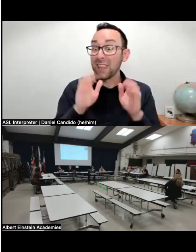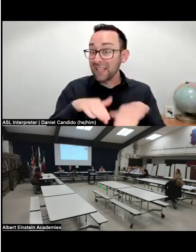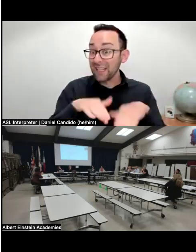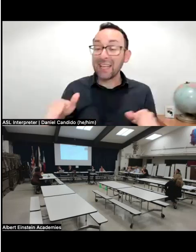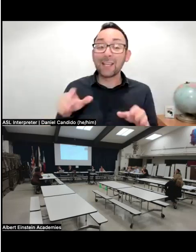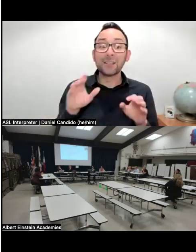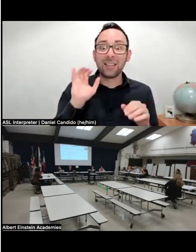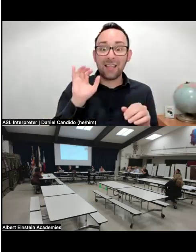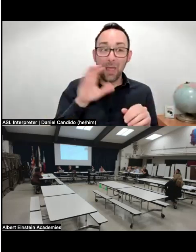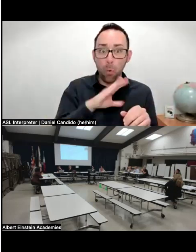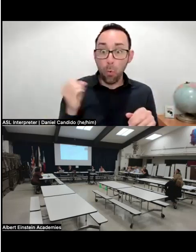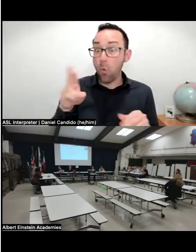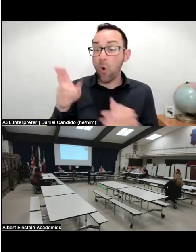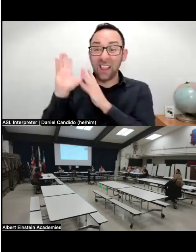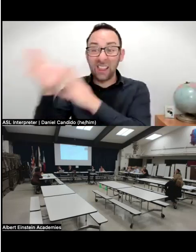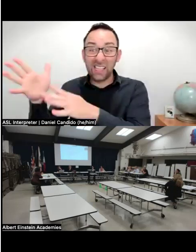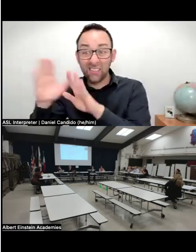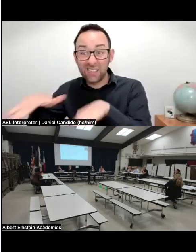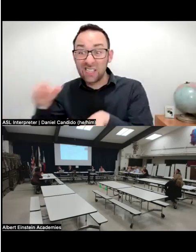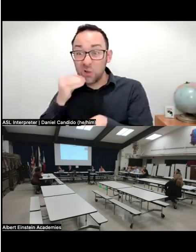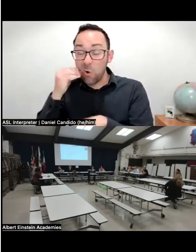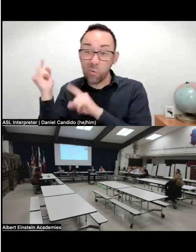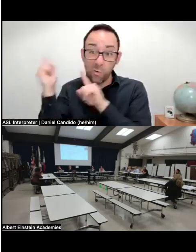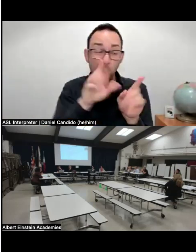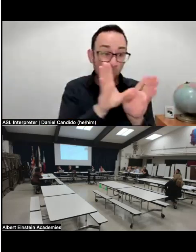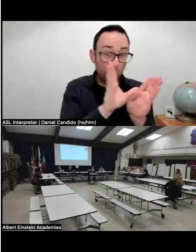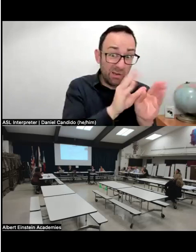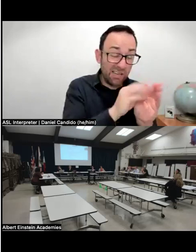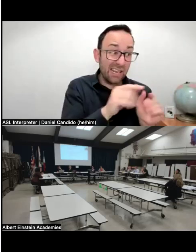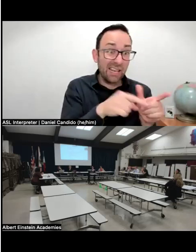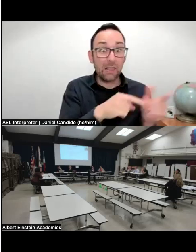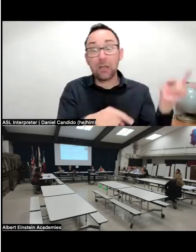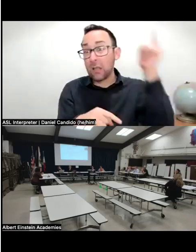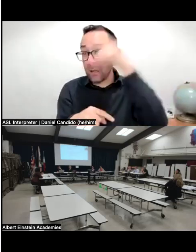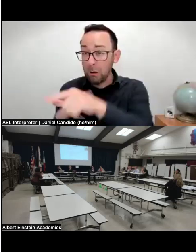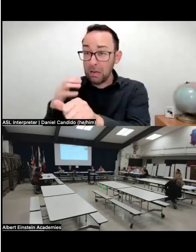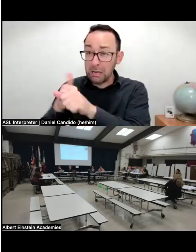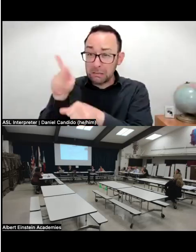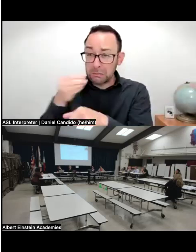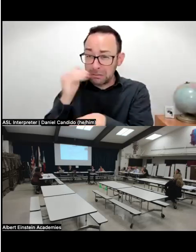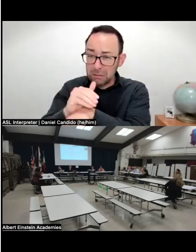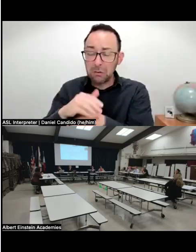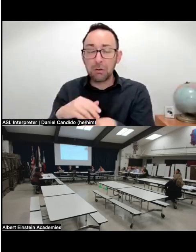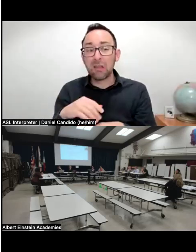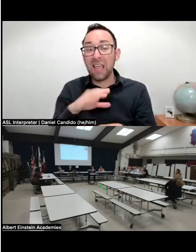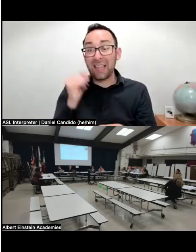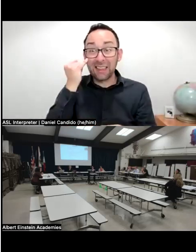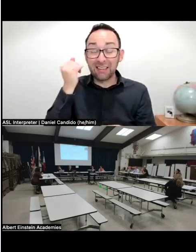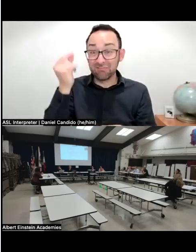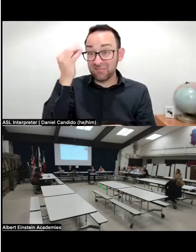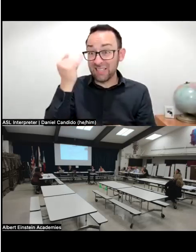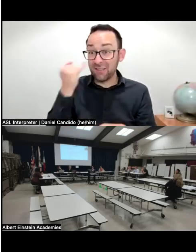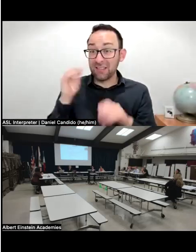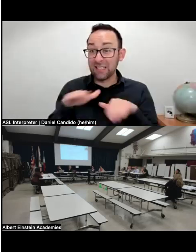That could be a real, hindrance, especially if you have little ones. I mean, mine are a little bit older now. Just compared